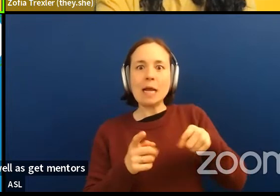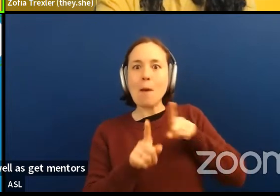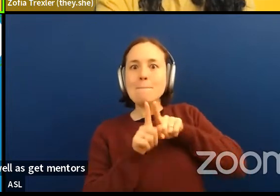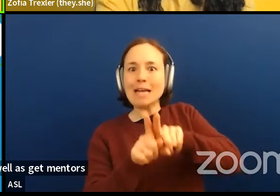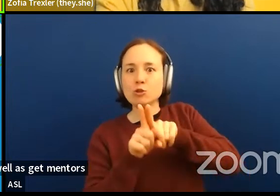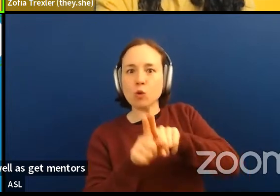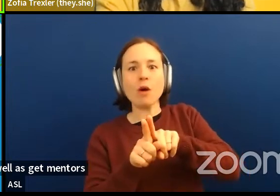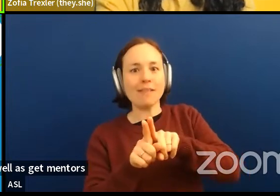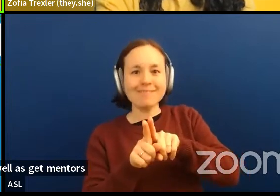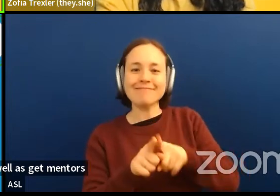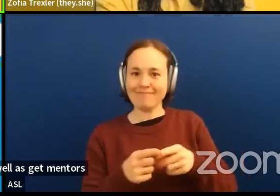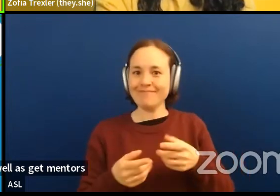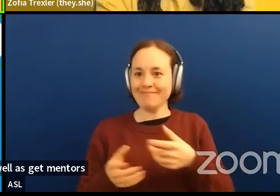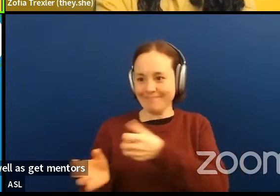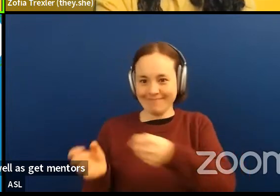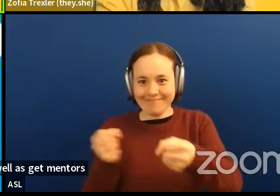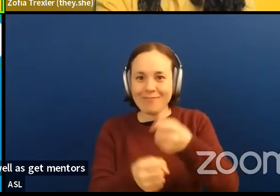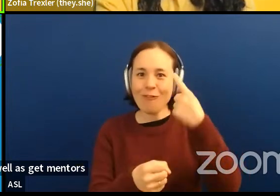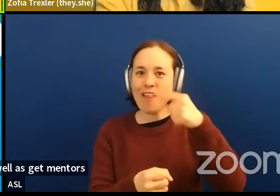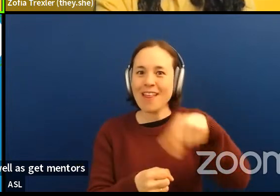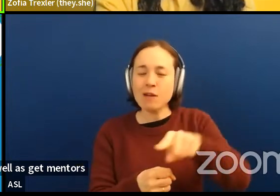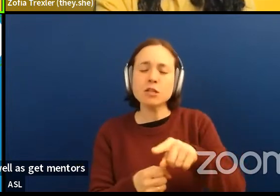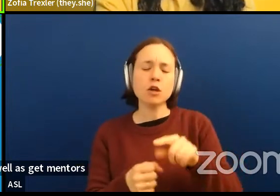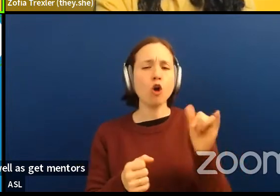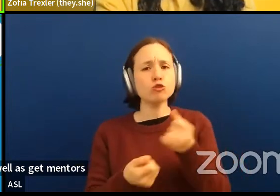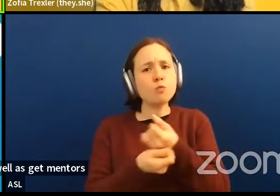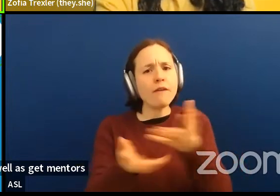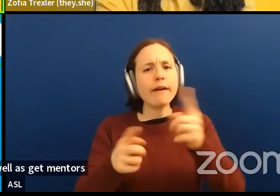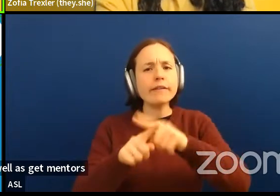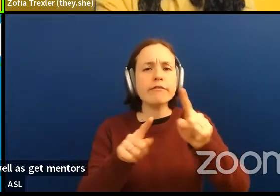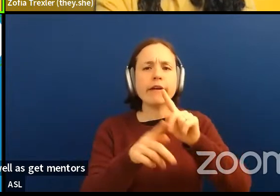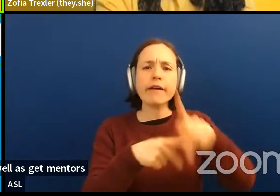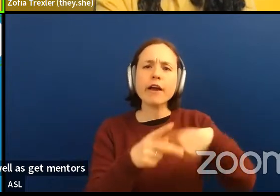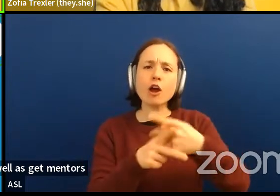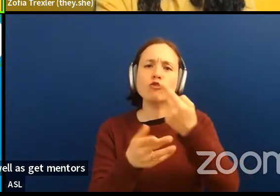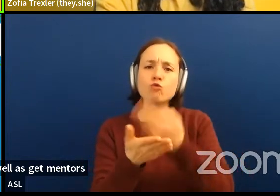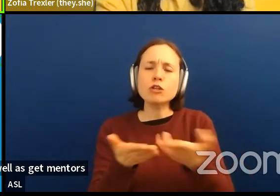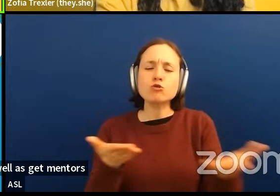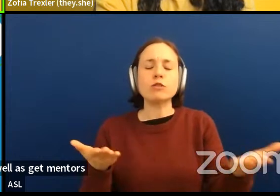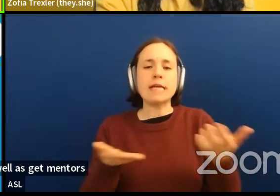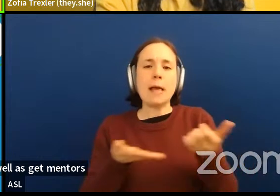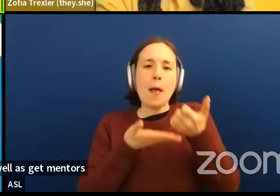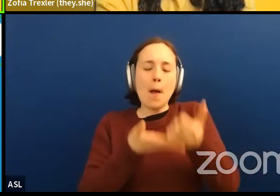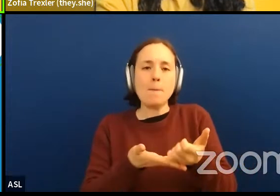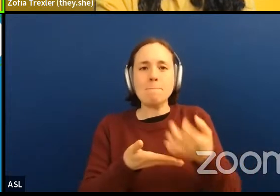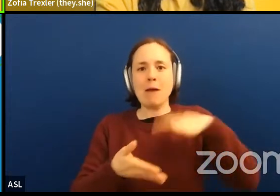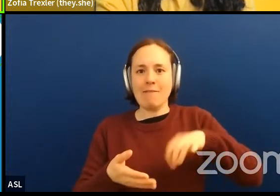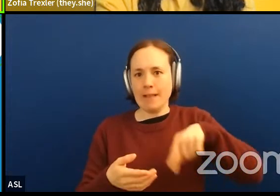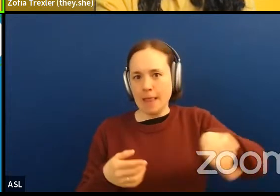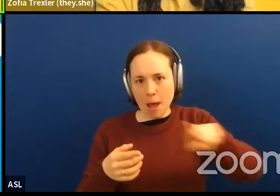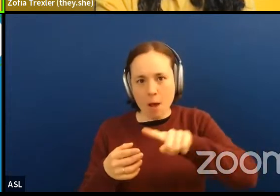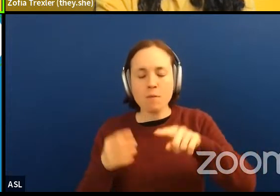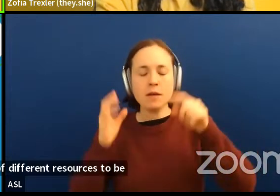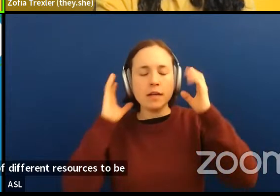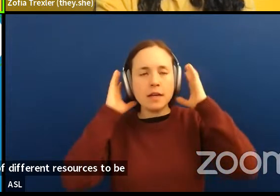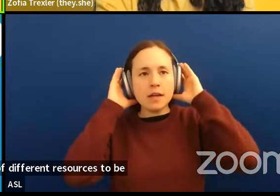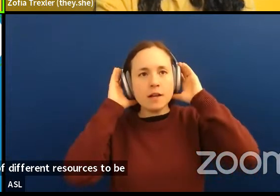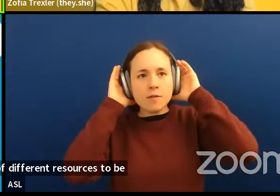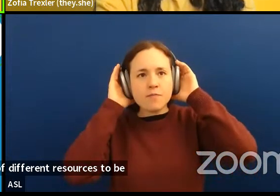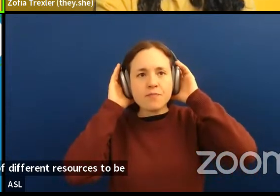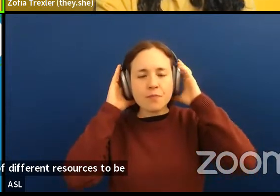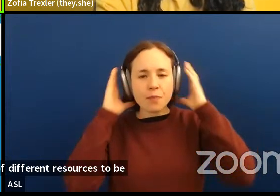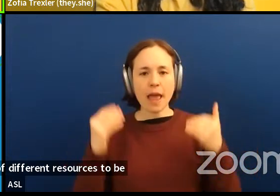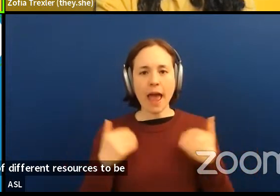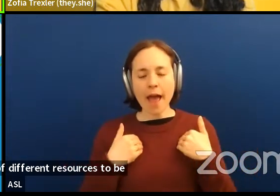a variety of different resources to be able to help benefit in the long run, to have individual sense